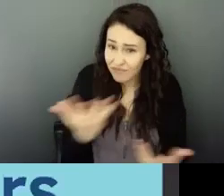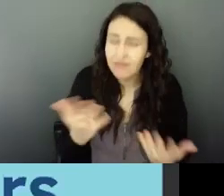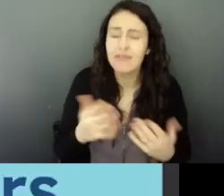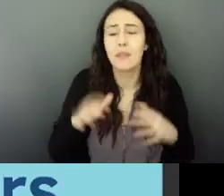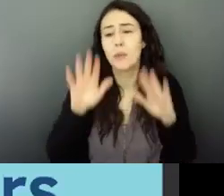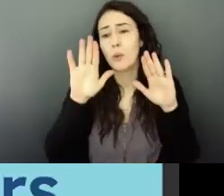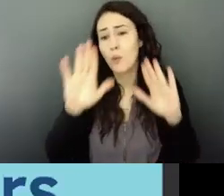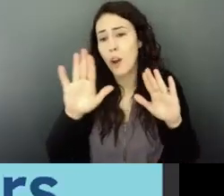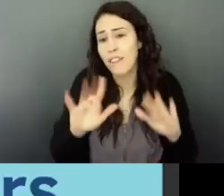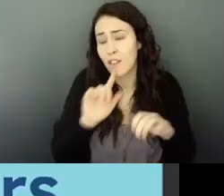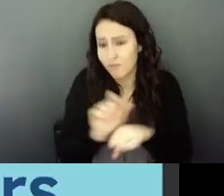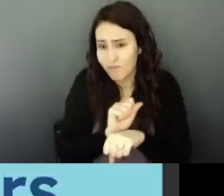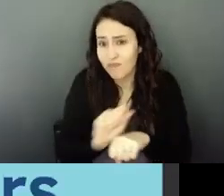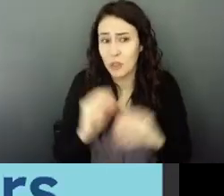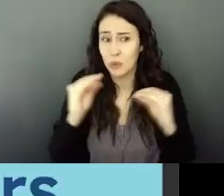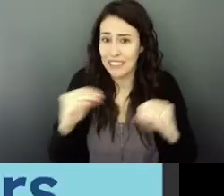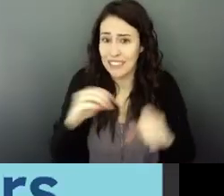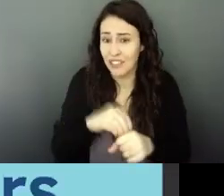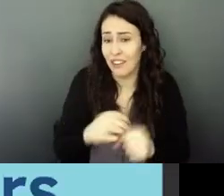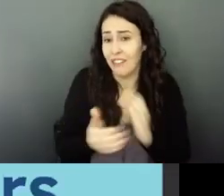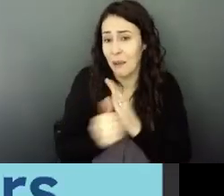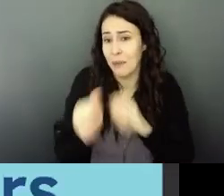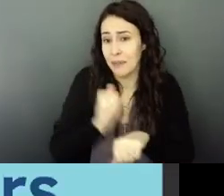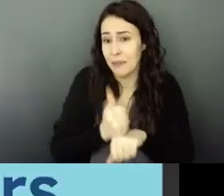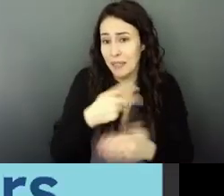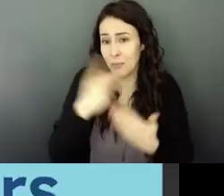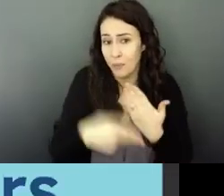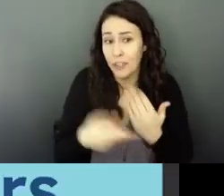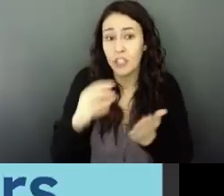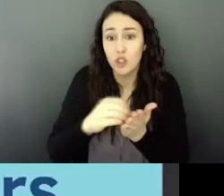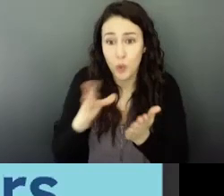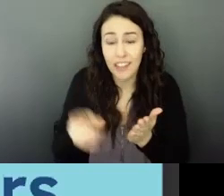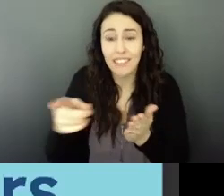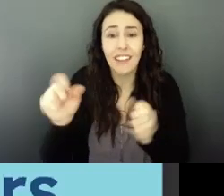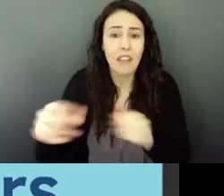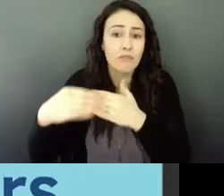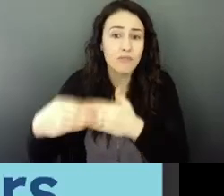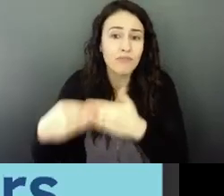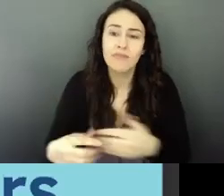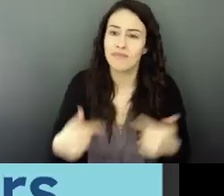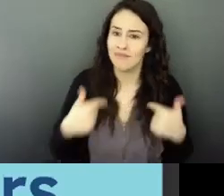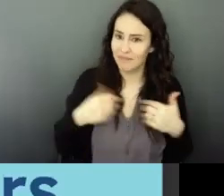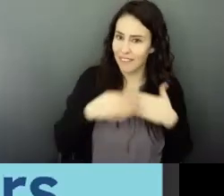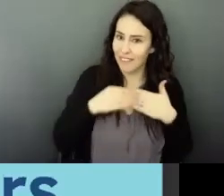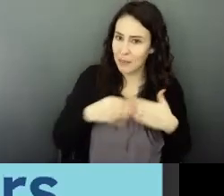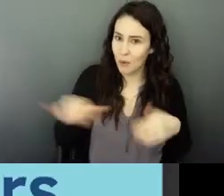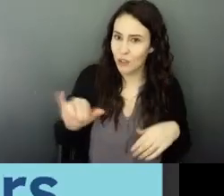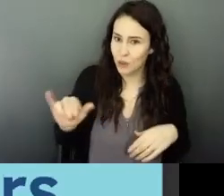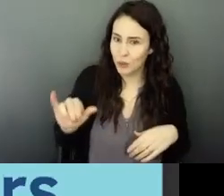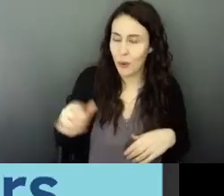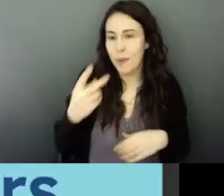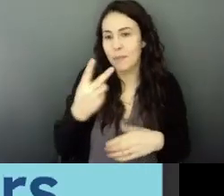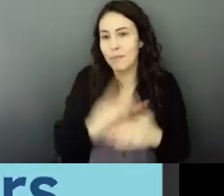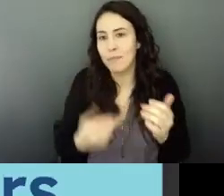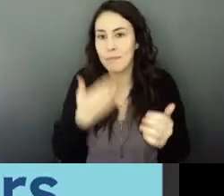program. The students get the flexibility, but so do I. So I can have the best of both worlds. I get to pick